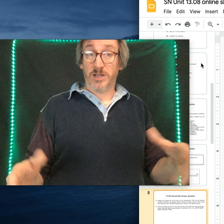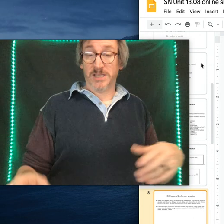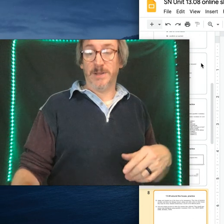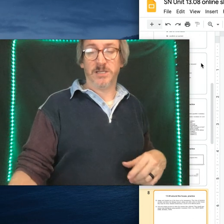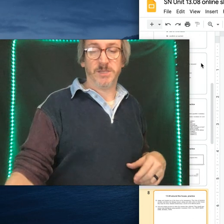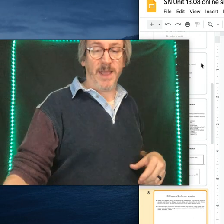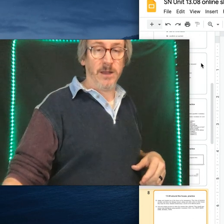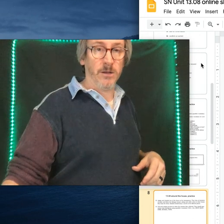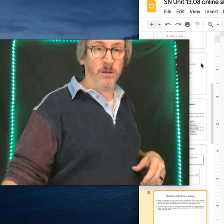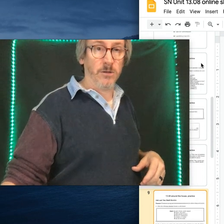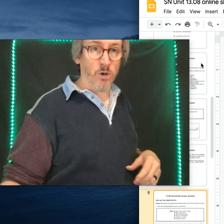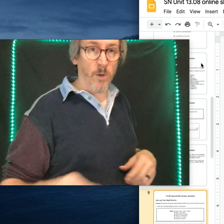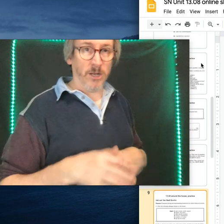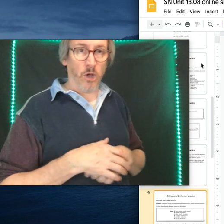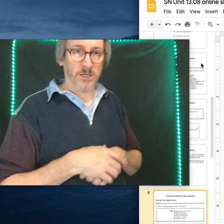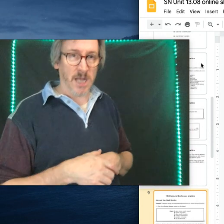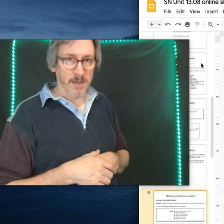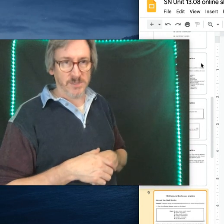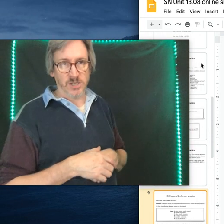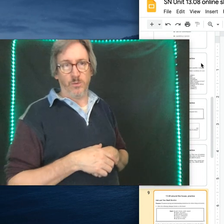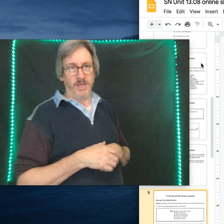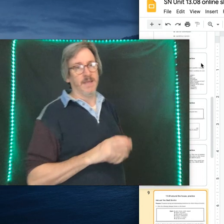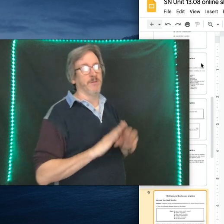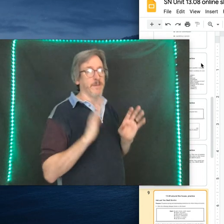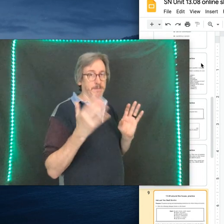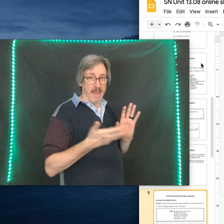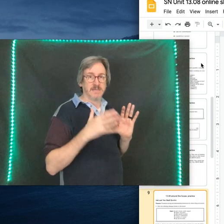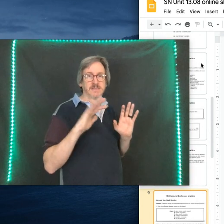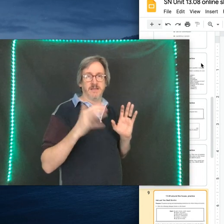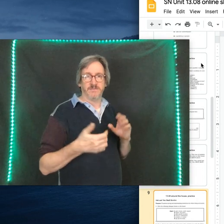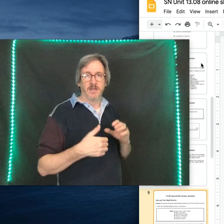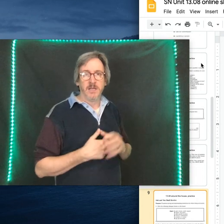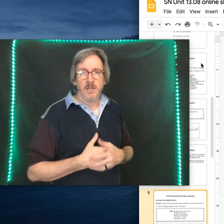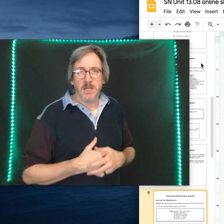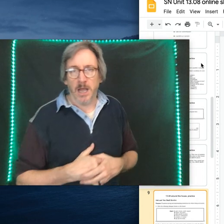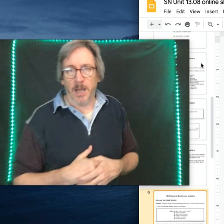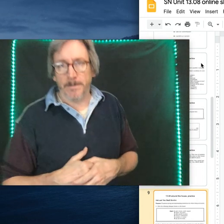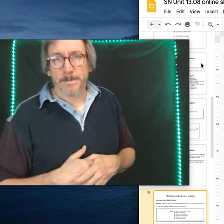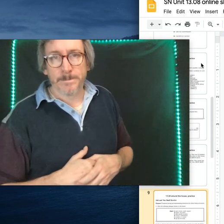This book is meant to span quite a long time, so we keep coming back to stuff.